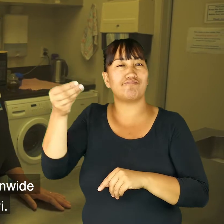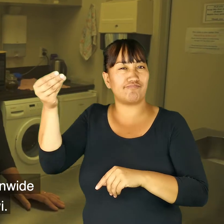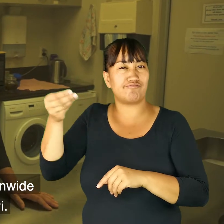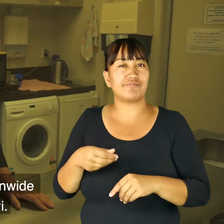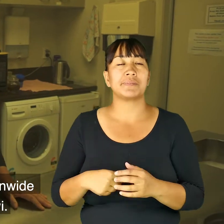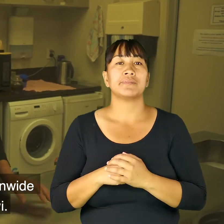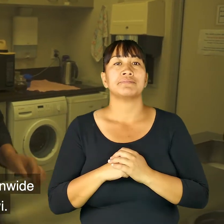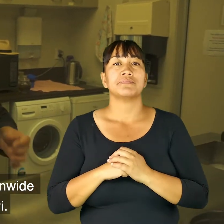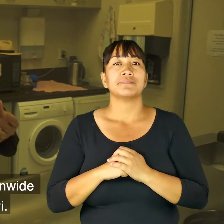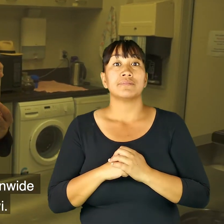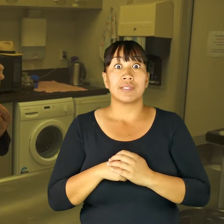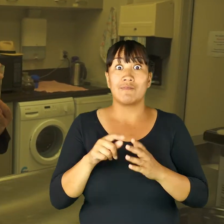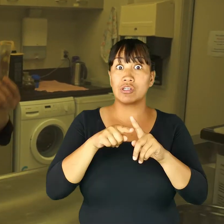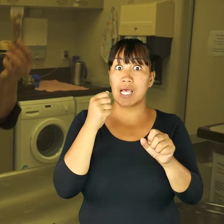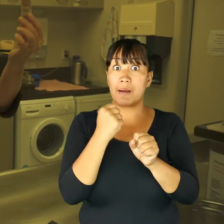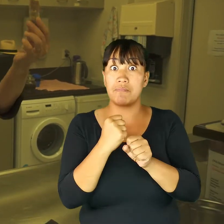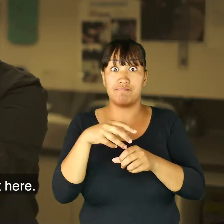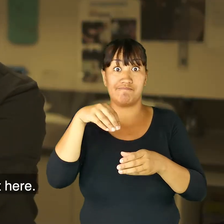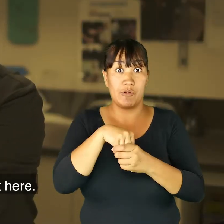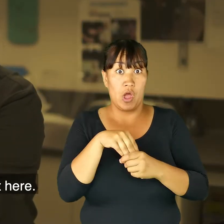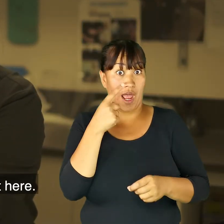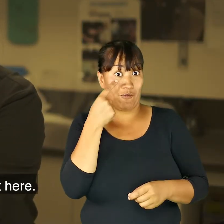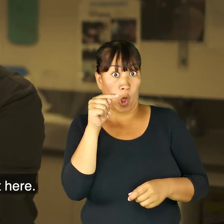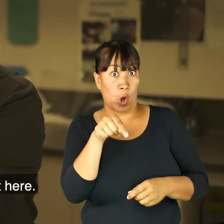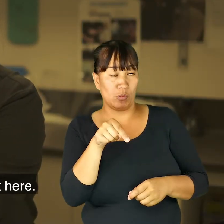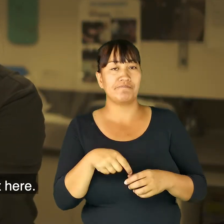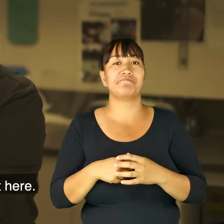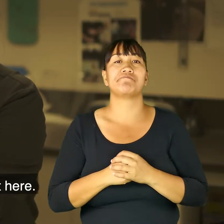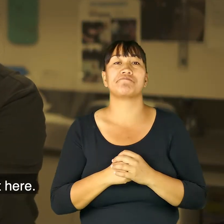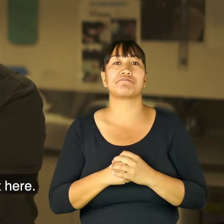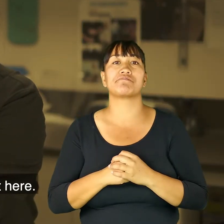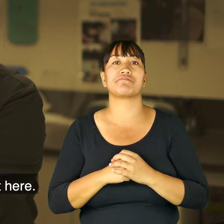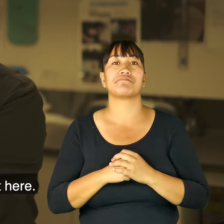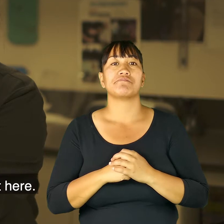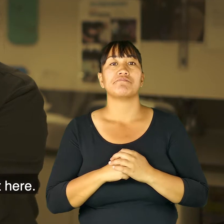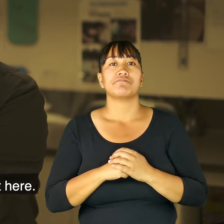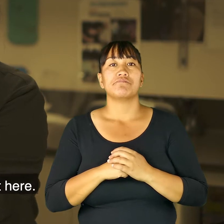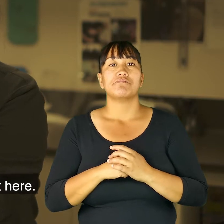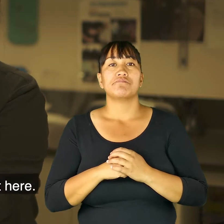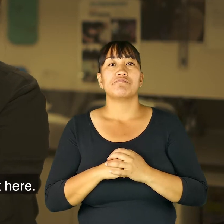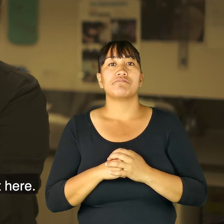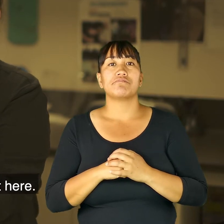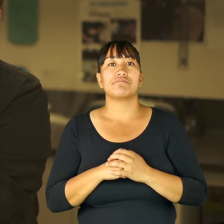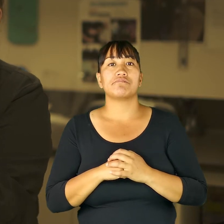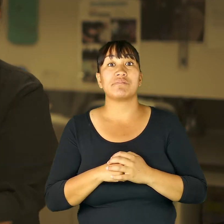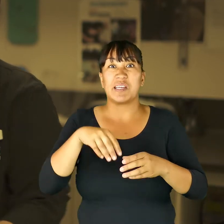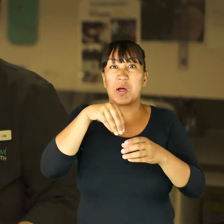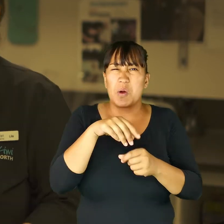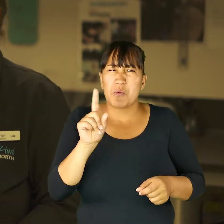I have an example of it here, if you want to have a look. Okay, so what we give